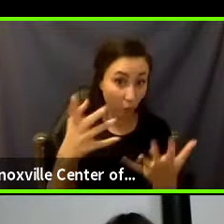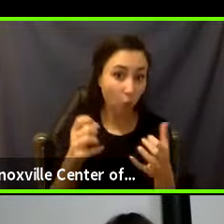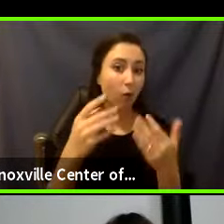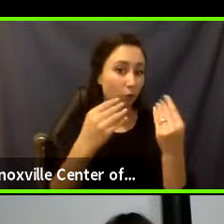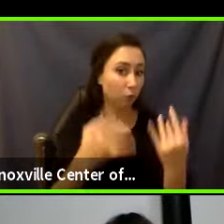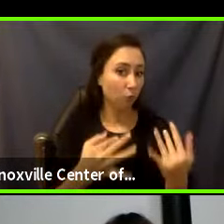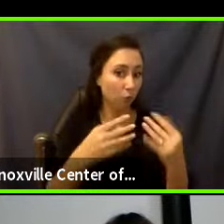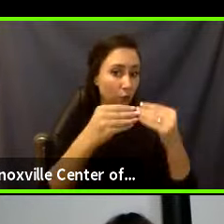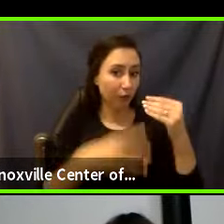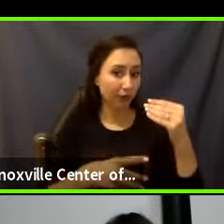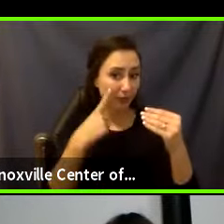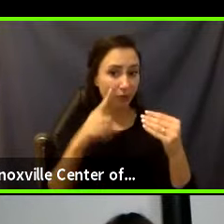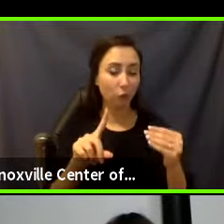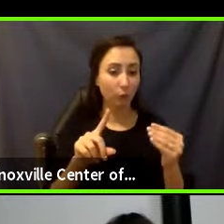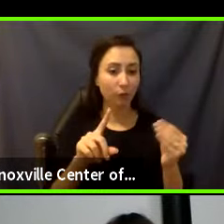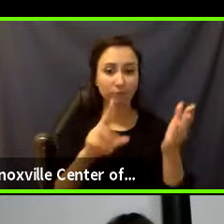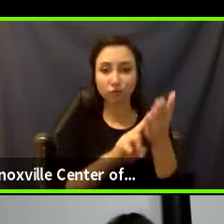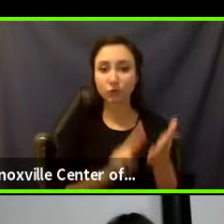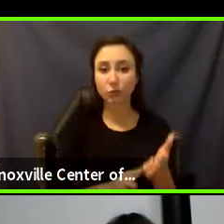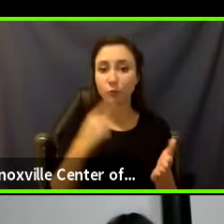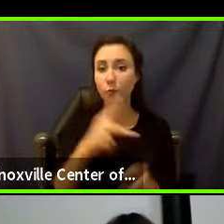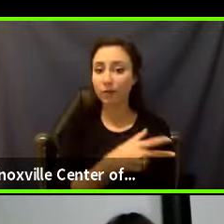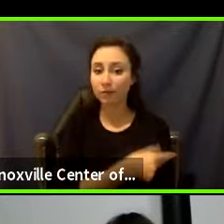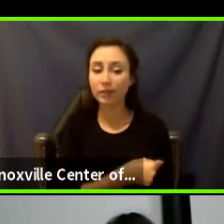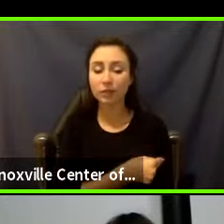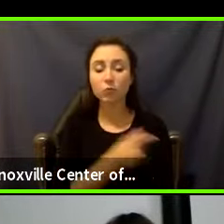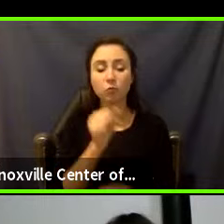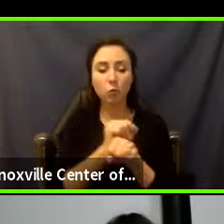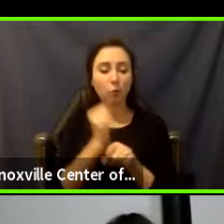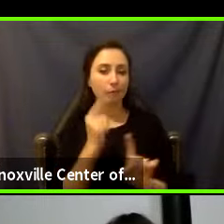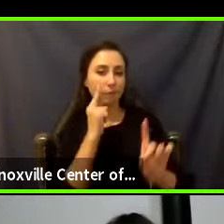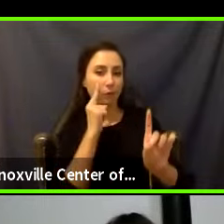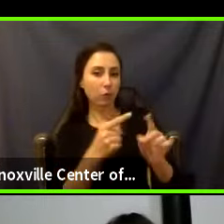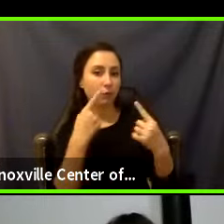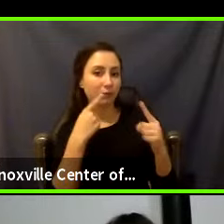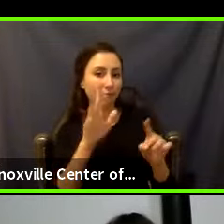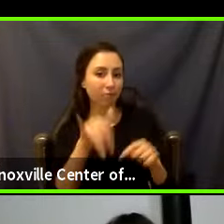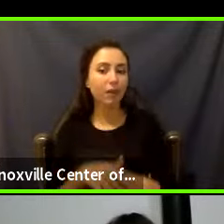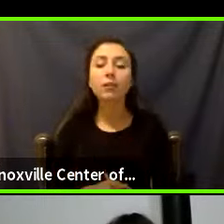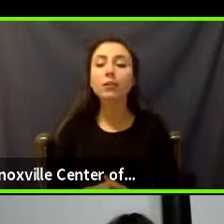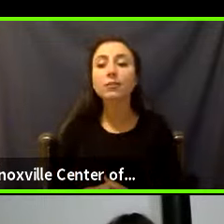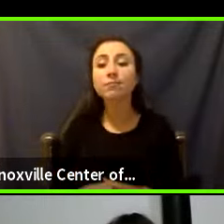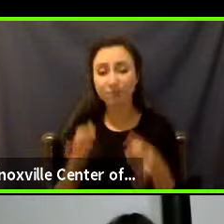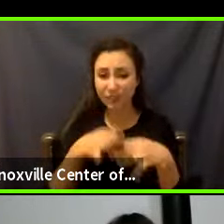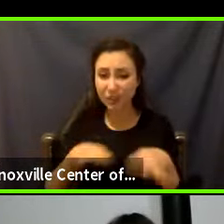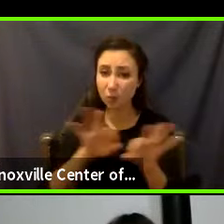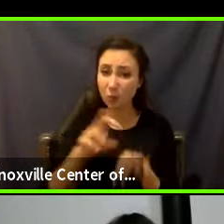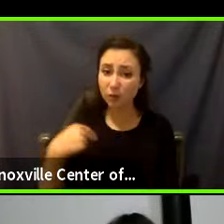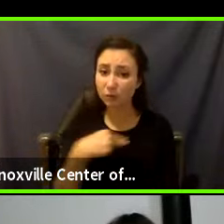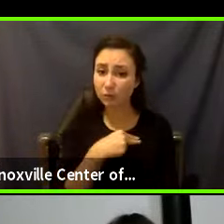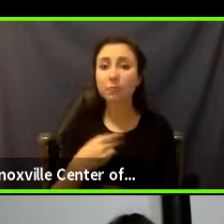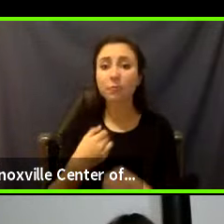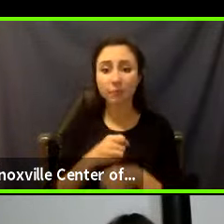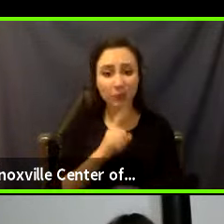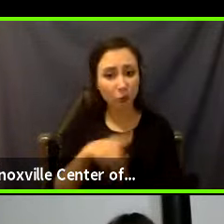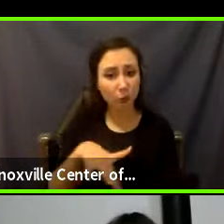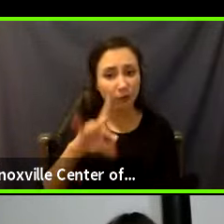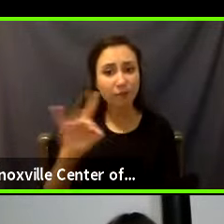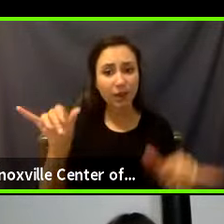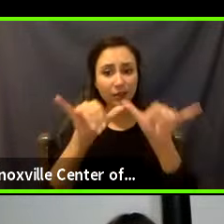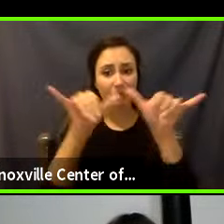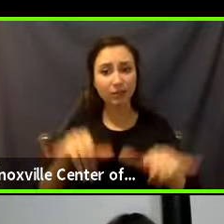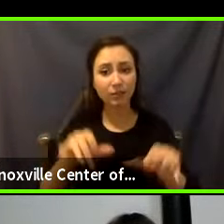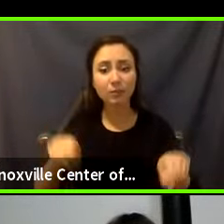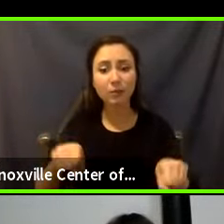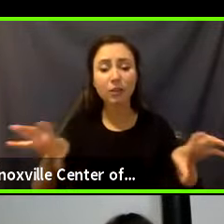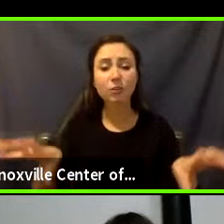working to make that a reality. That said, it is incredibly important to us to ensure we found a system that can do what